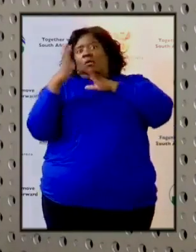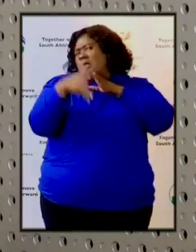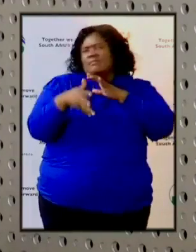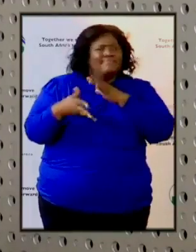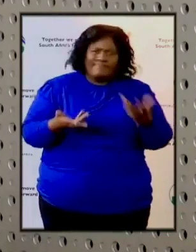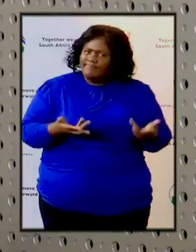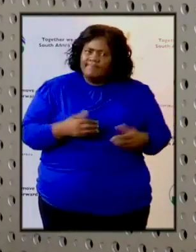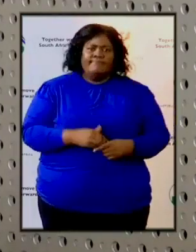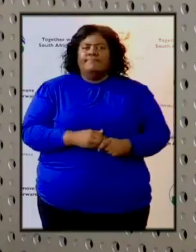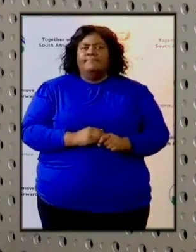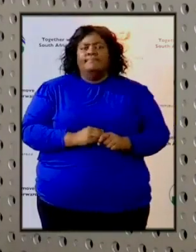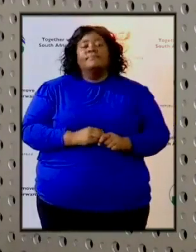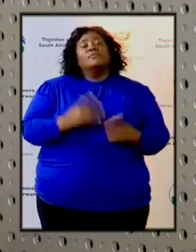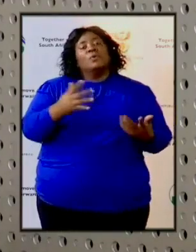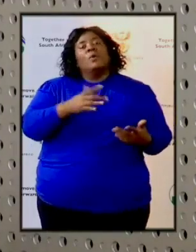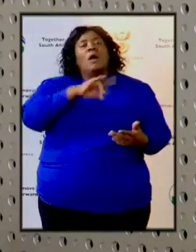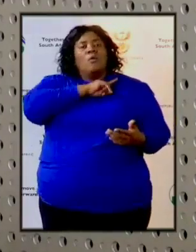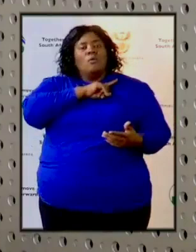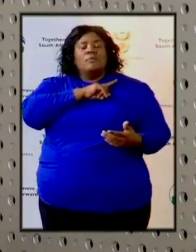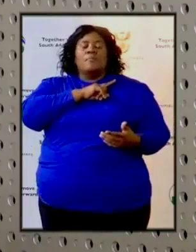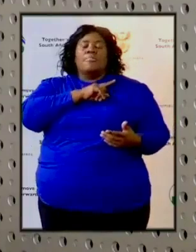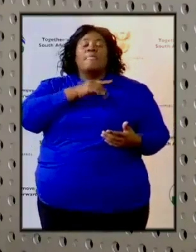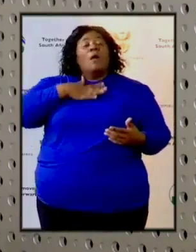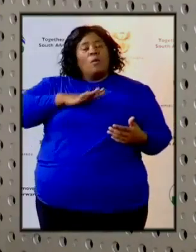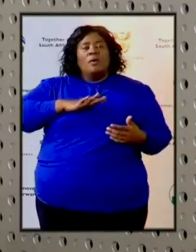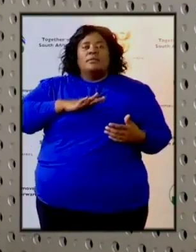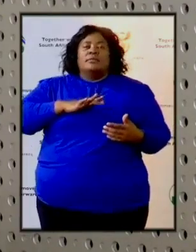So I just wanted to stress that.